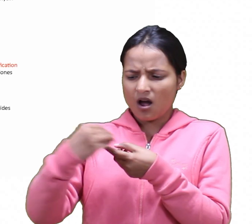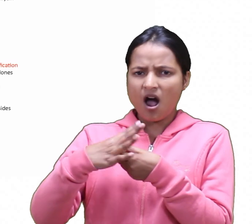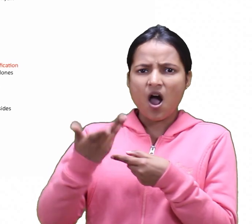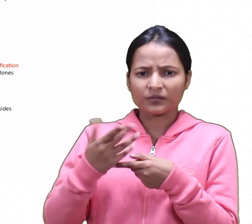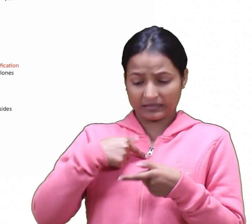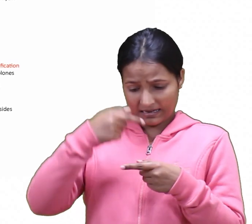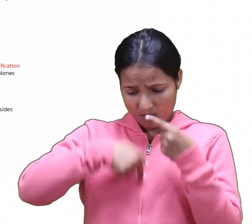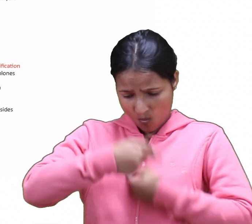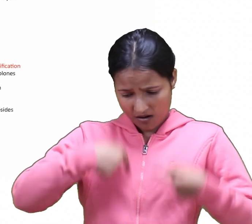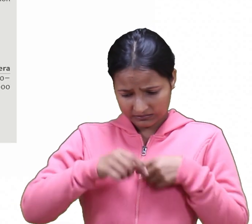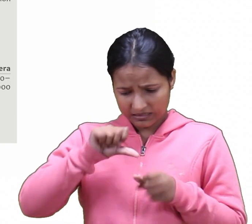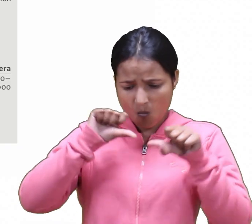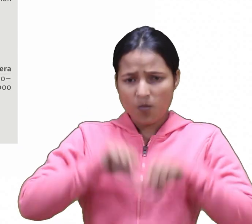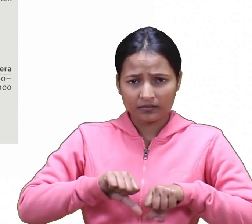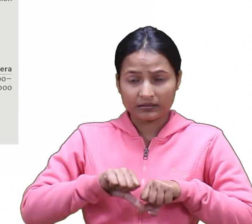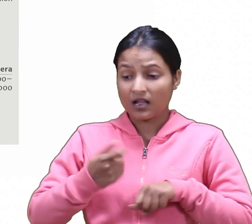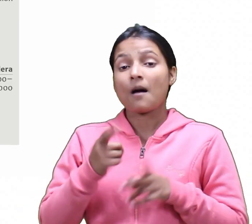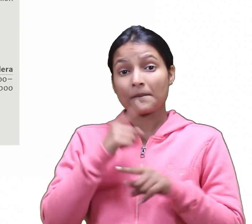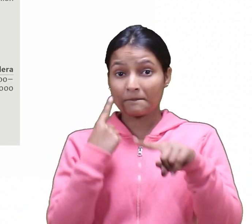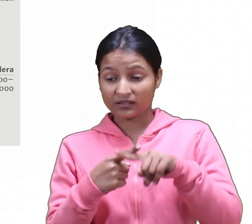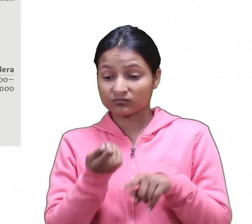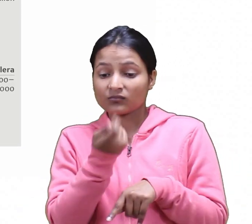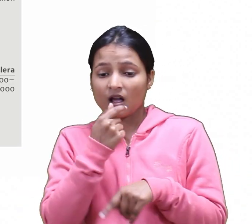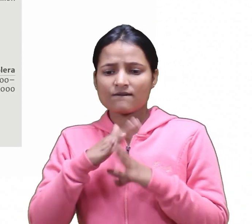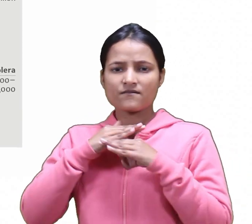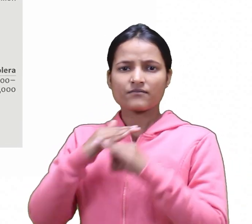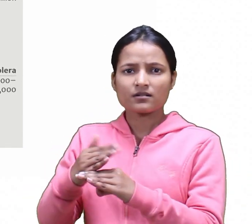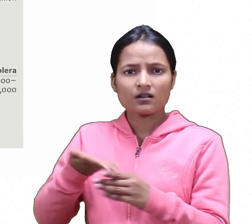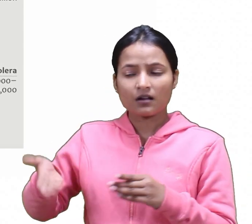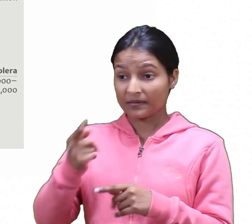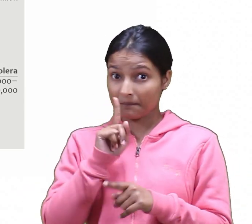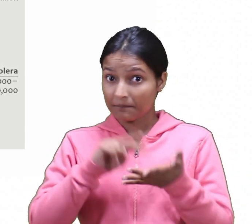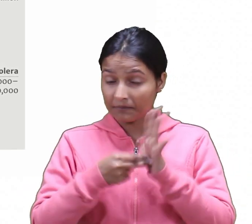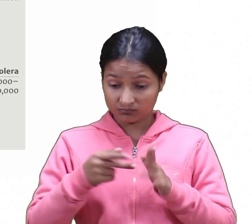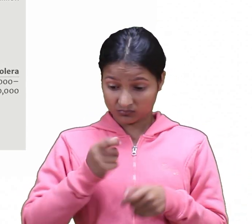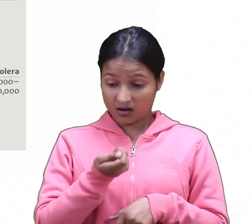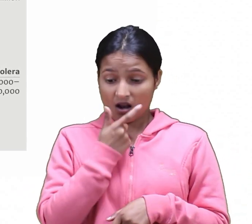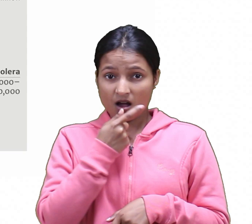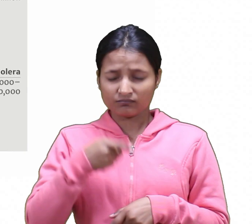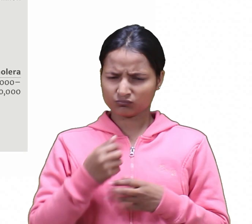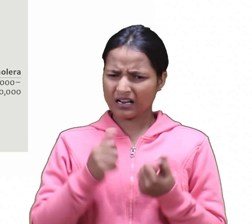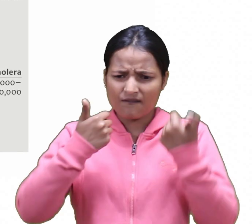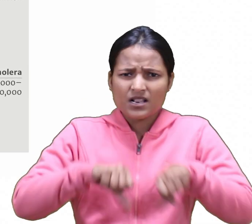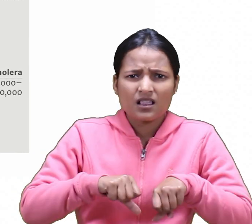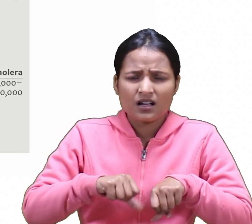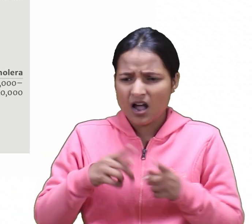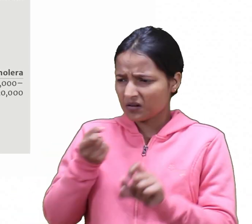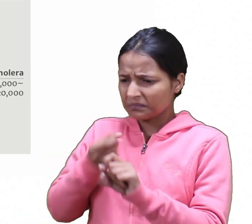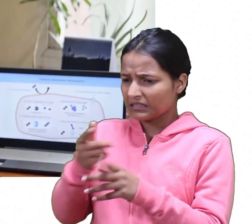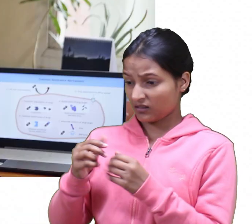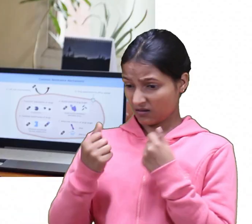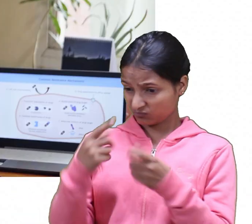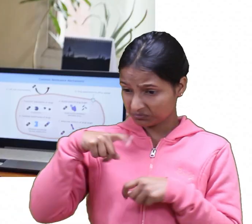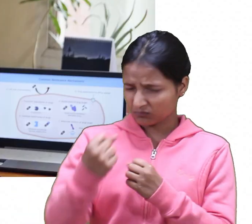them. By 2050, more than 10 million people will die each year because of the antibiotic resistant bacterial